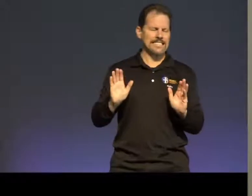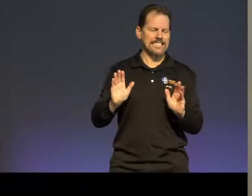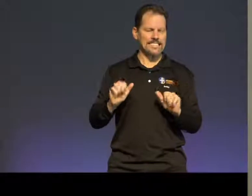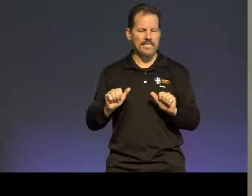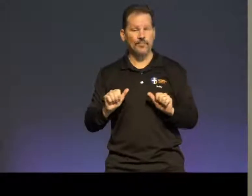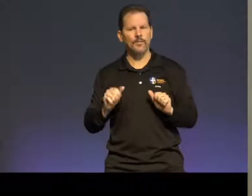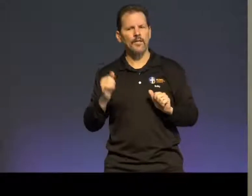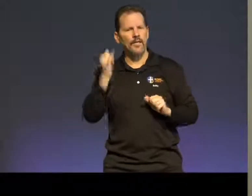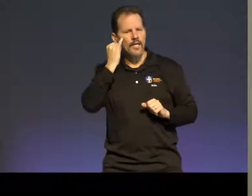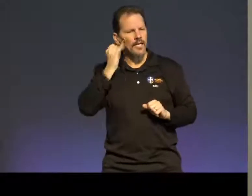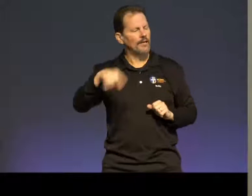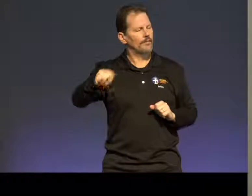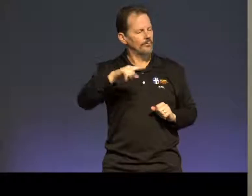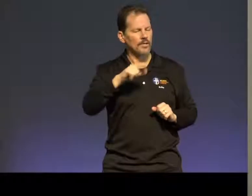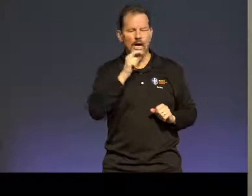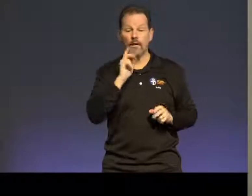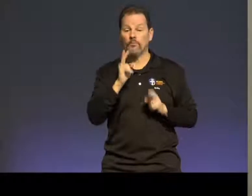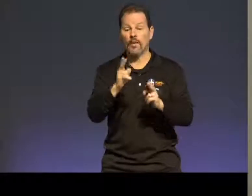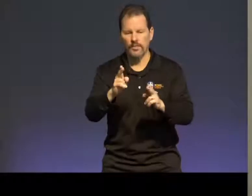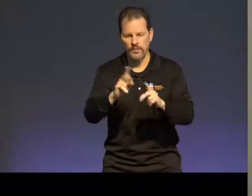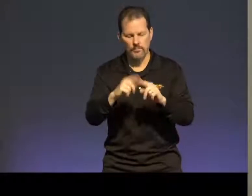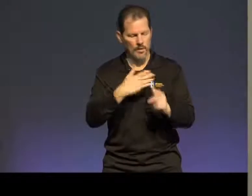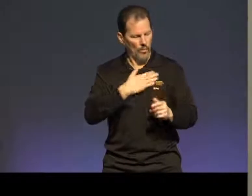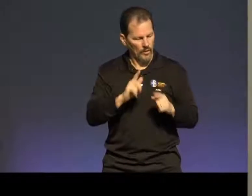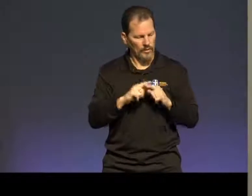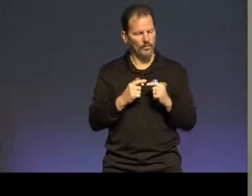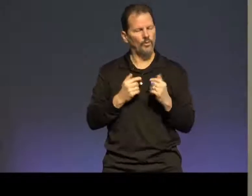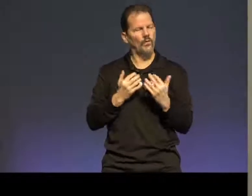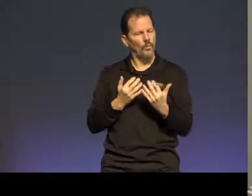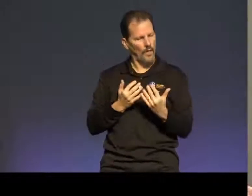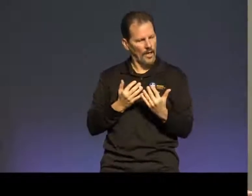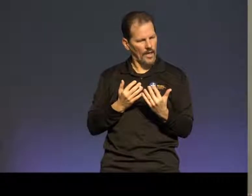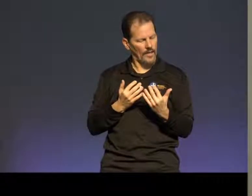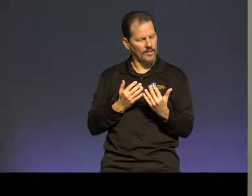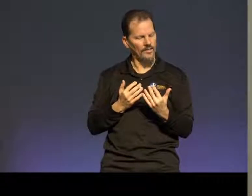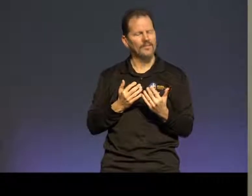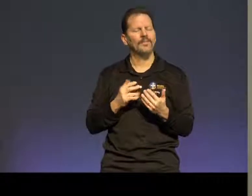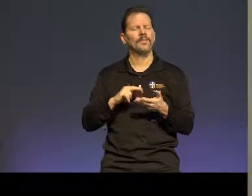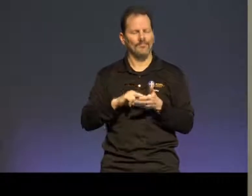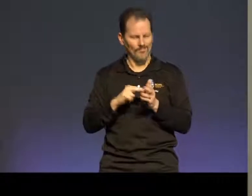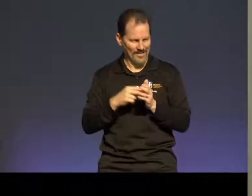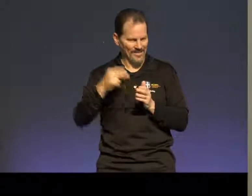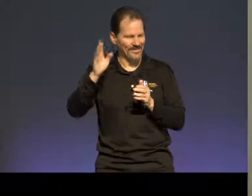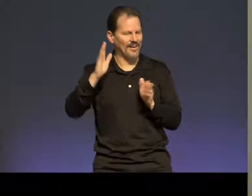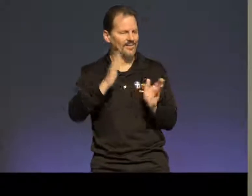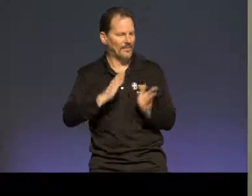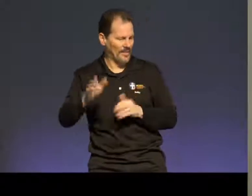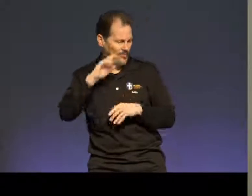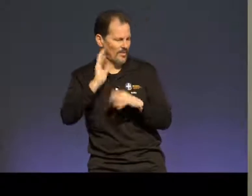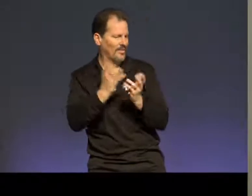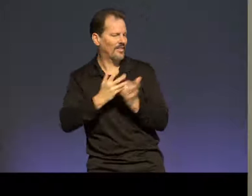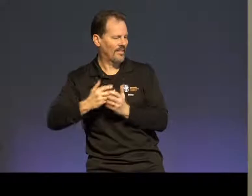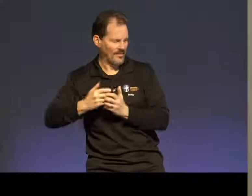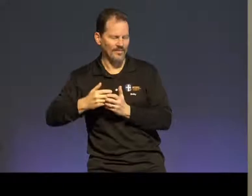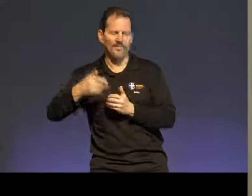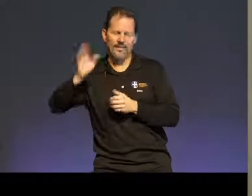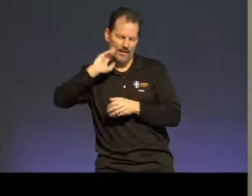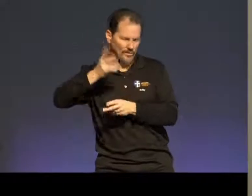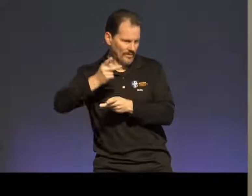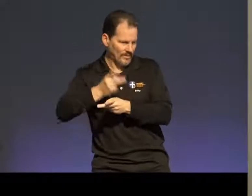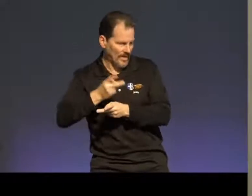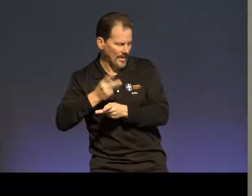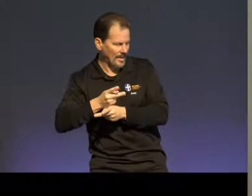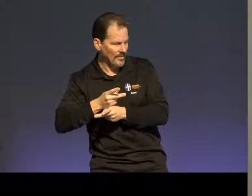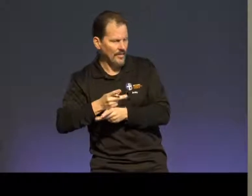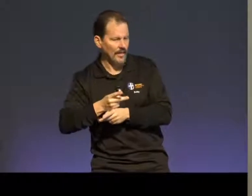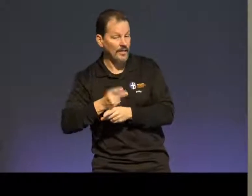he will fulfill what he said he was going to do. Saul was never in jeopardy of losing this battle. Because if he had, God would have